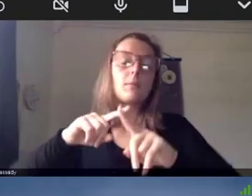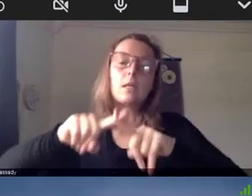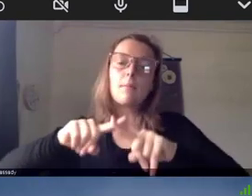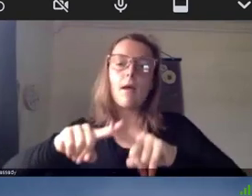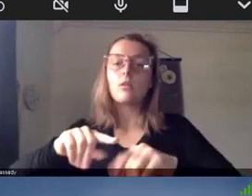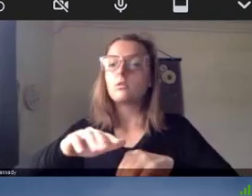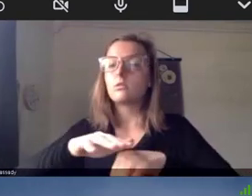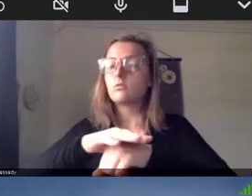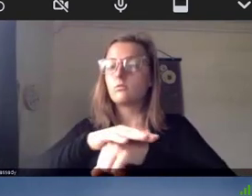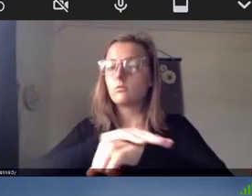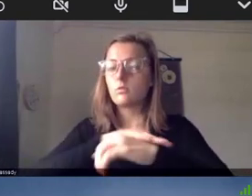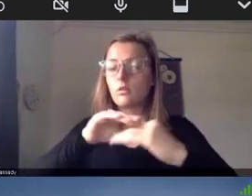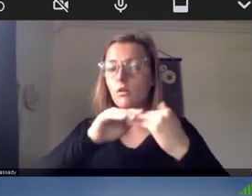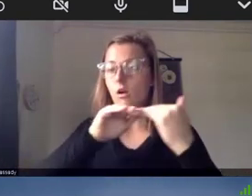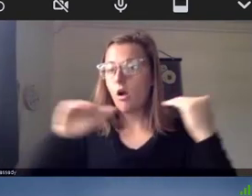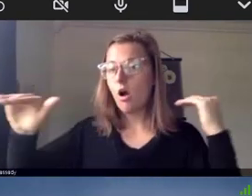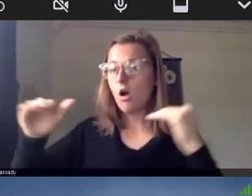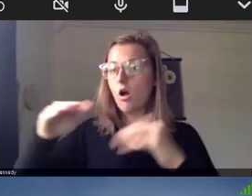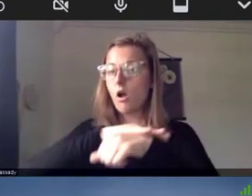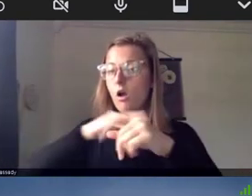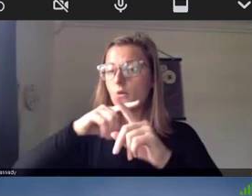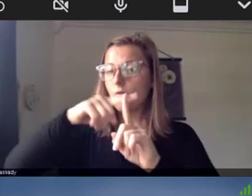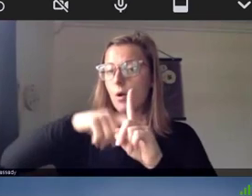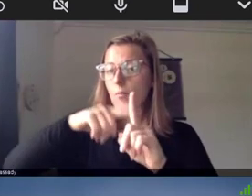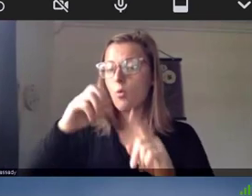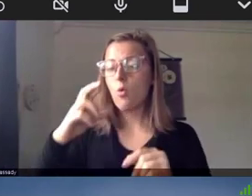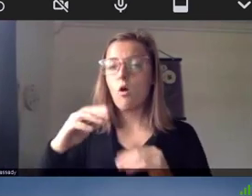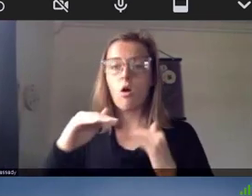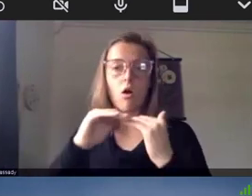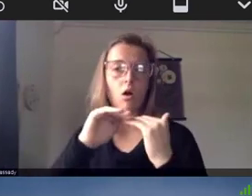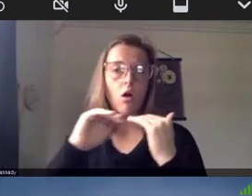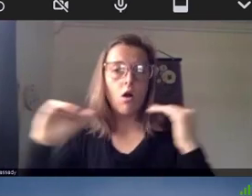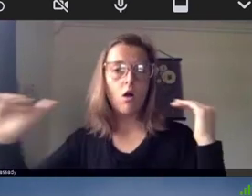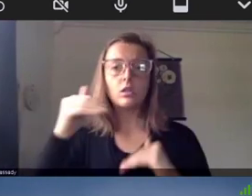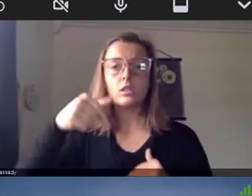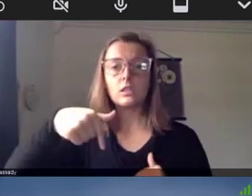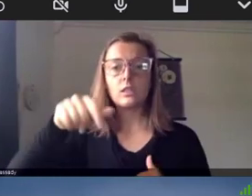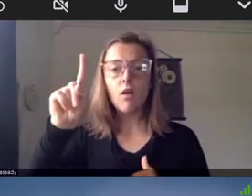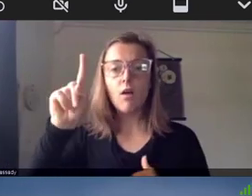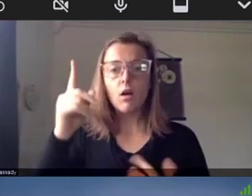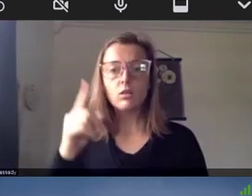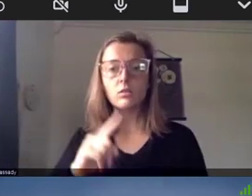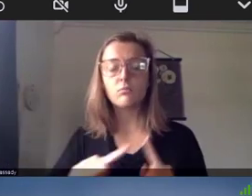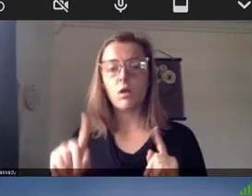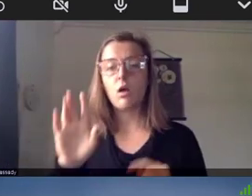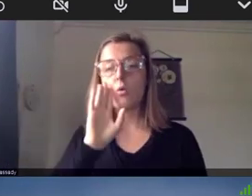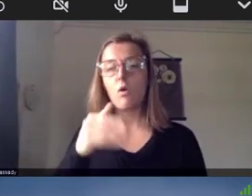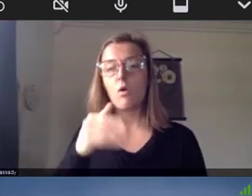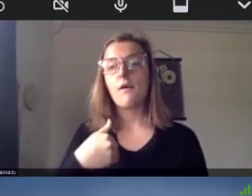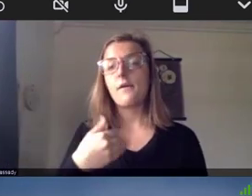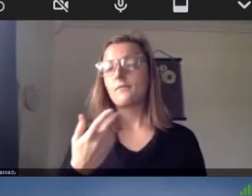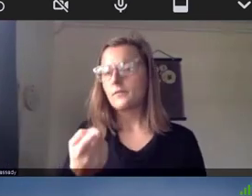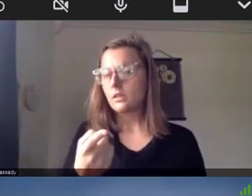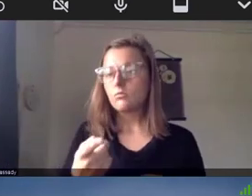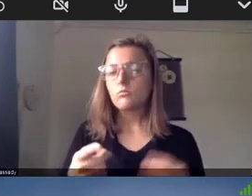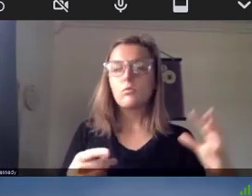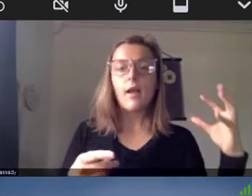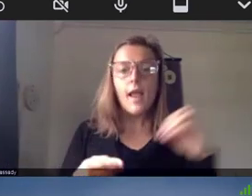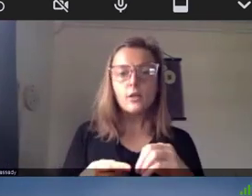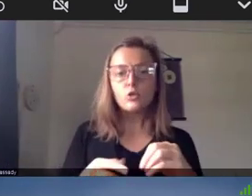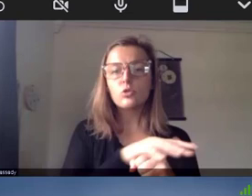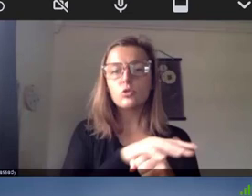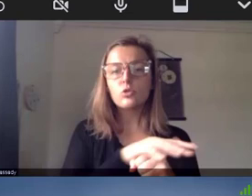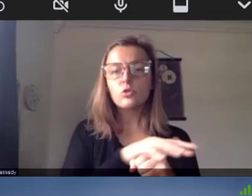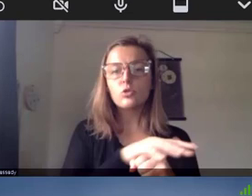same terminology, where we have an entrance region, a fully developed region. We have an entrance length. So how long does it take to get to the